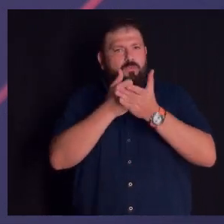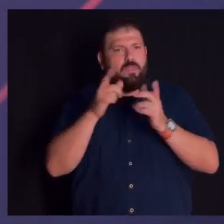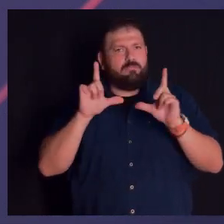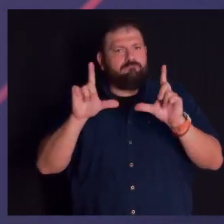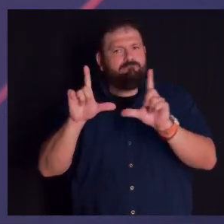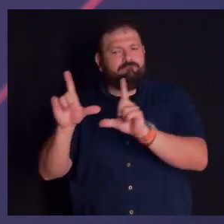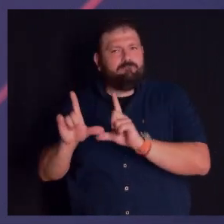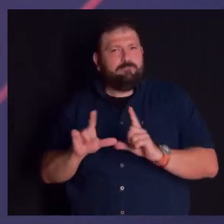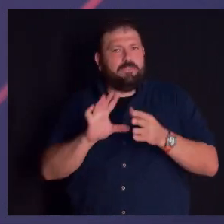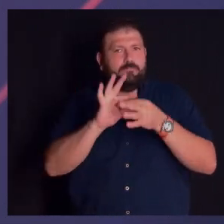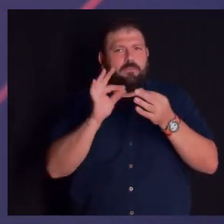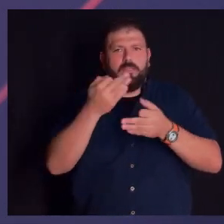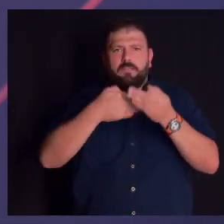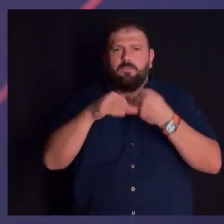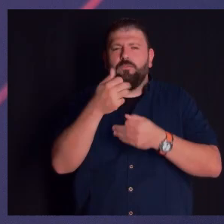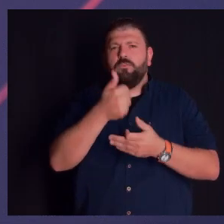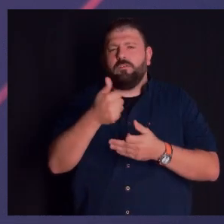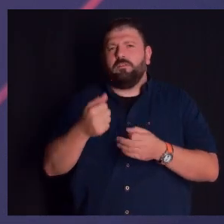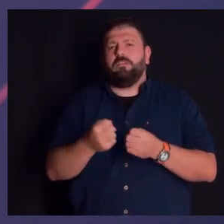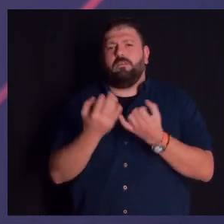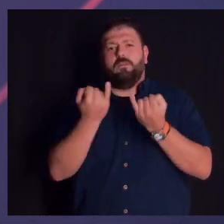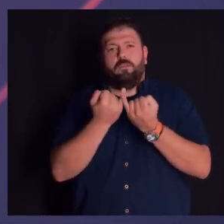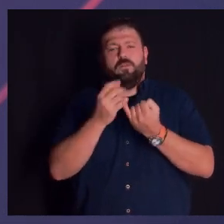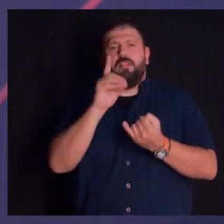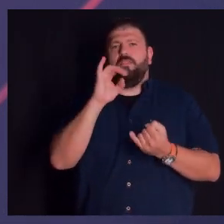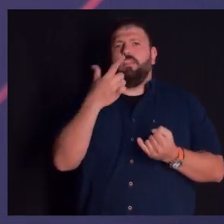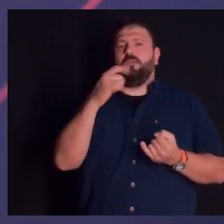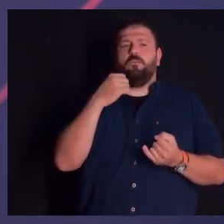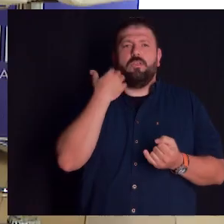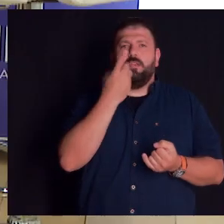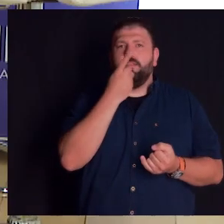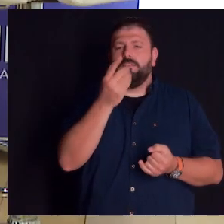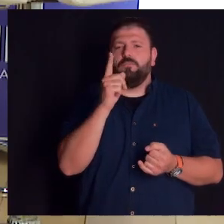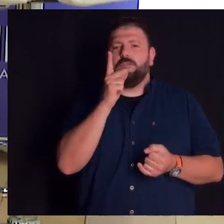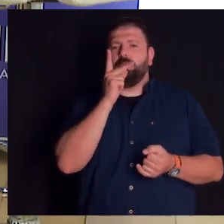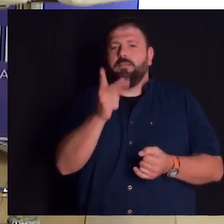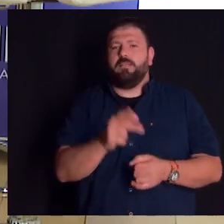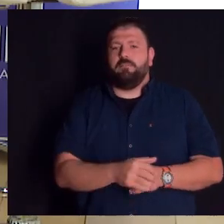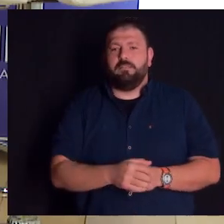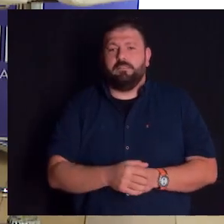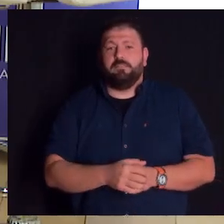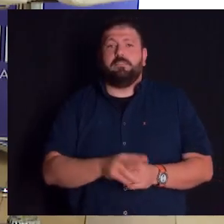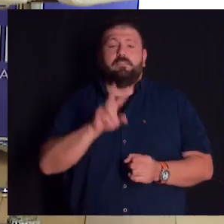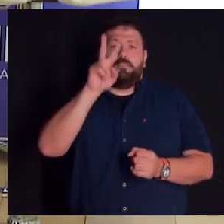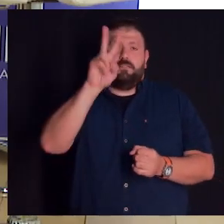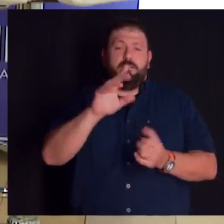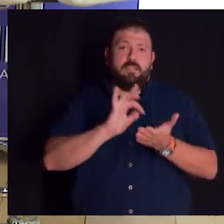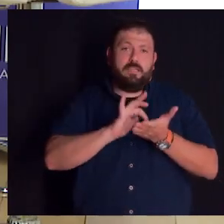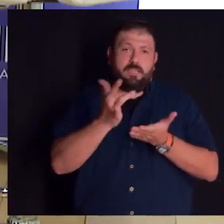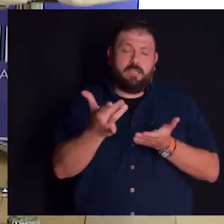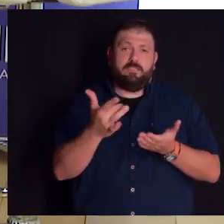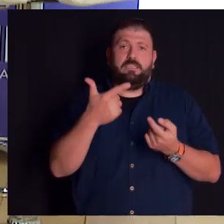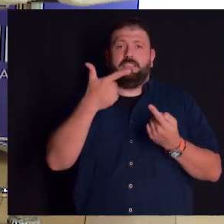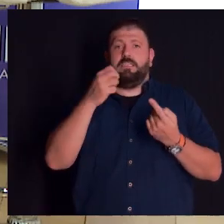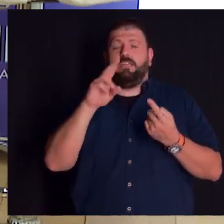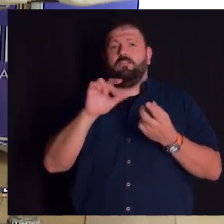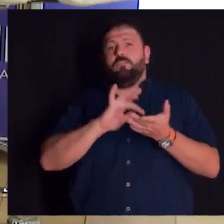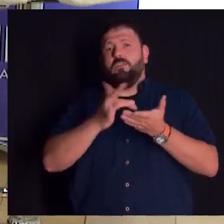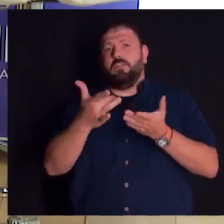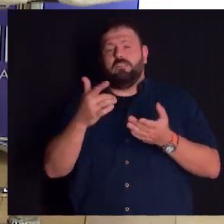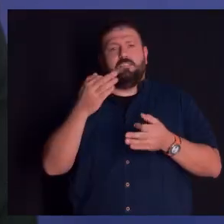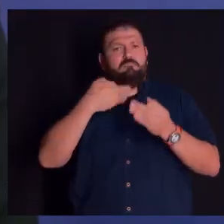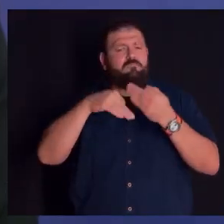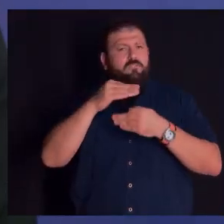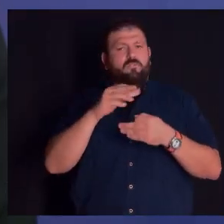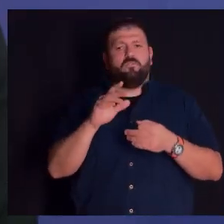panel. And we have Diego Calderon to say a few words. Well, Gerardo, Rocio,